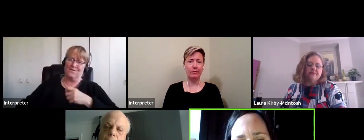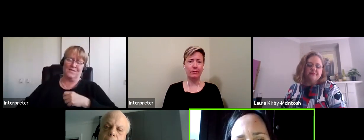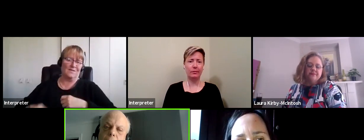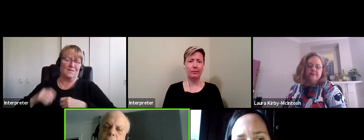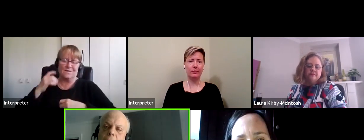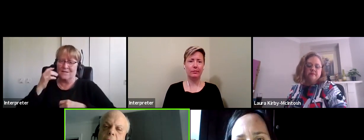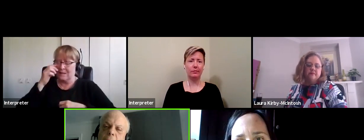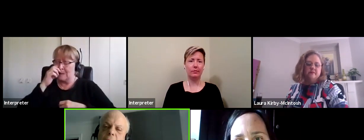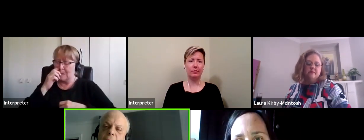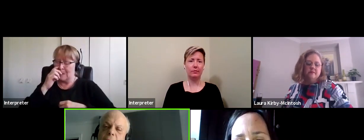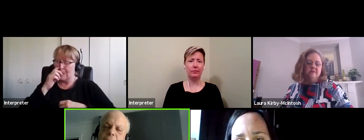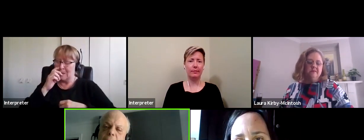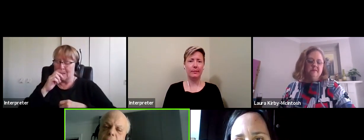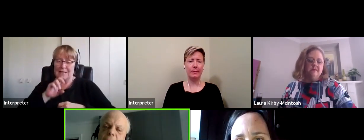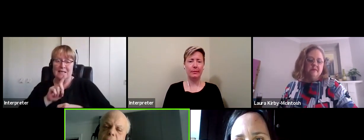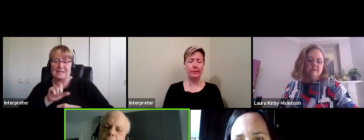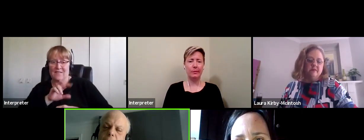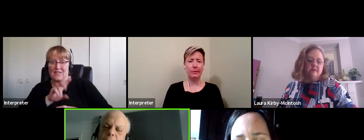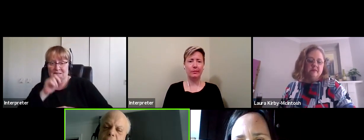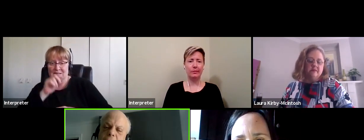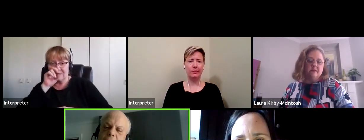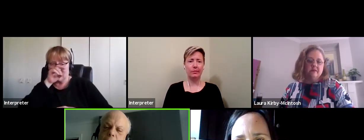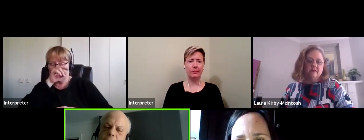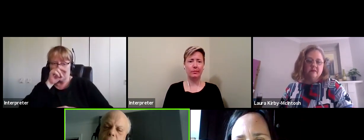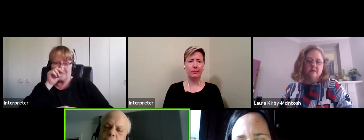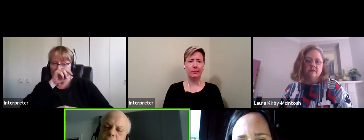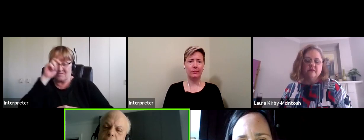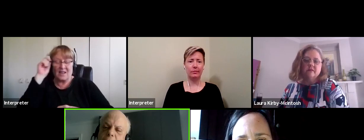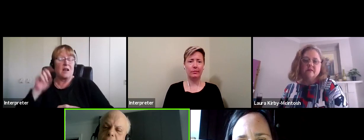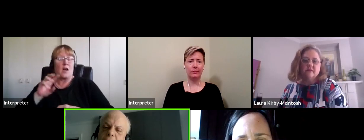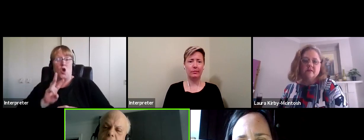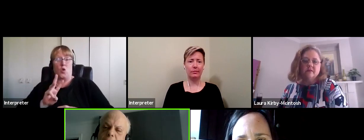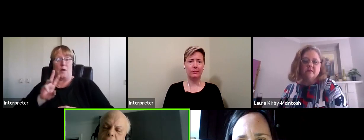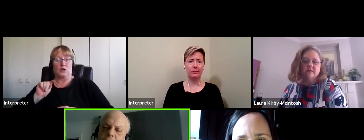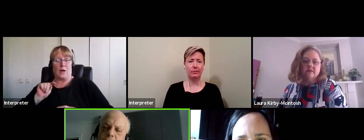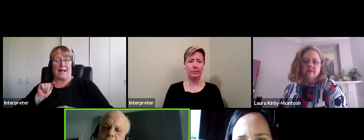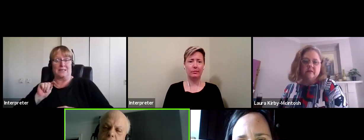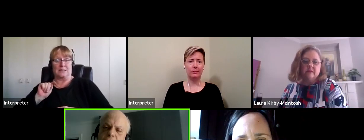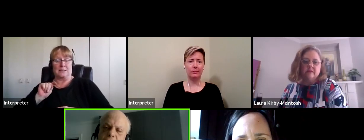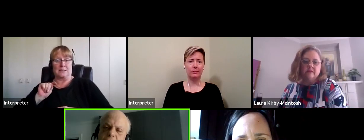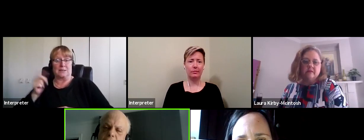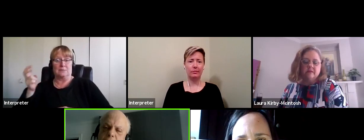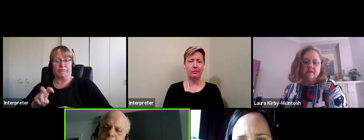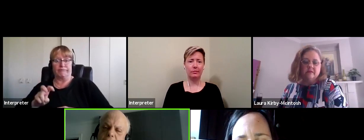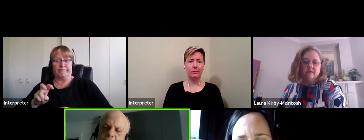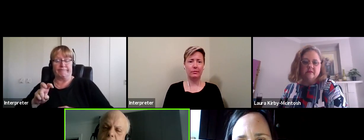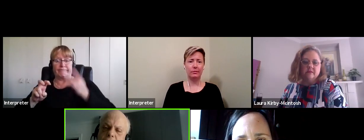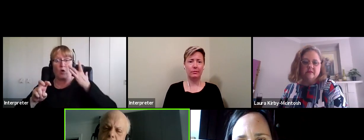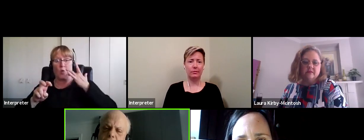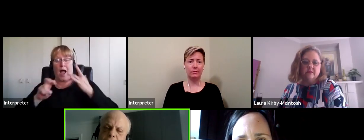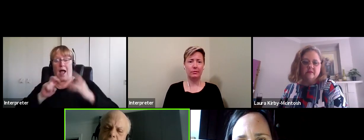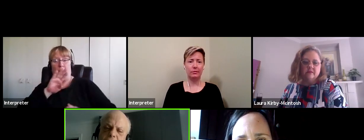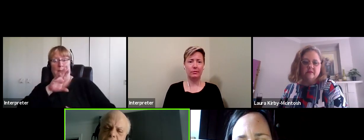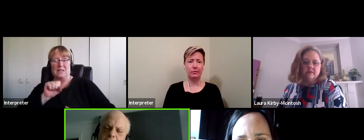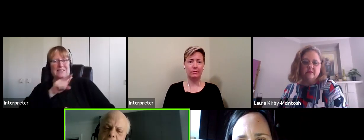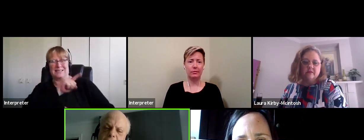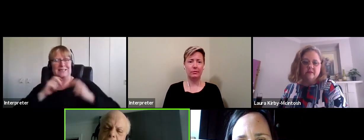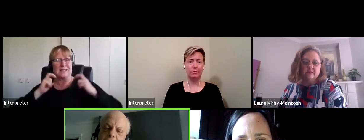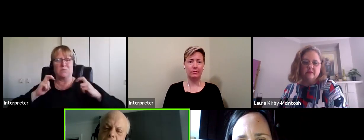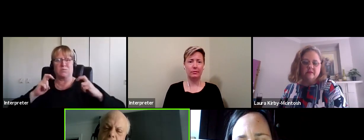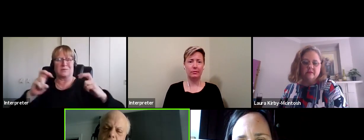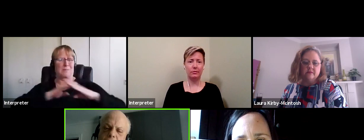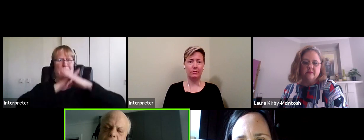disabilities. Or another way of putting it, somebody could be taking a Wheel-Trans ride because the mainstream transit system is still got too many